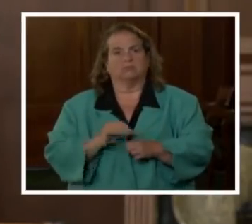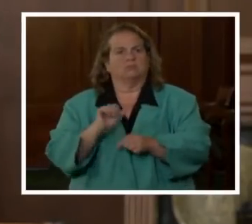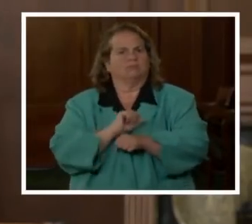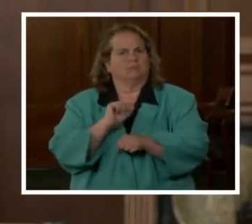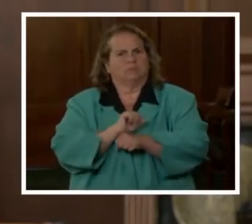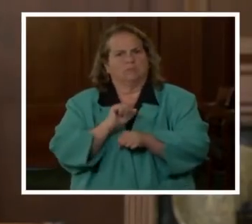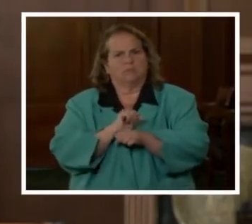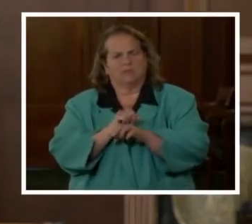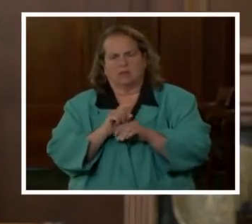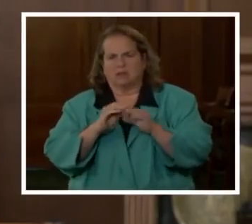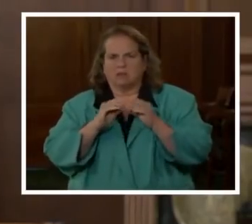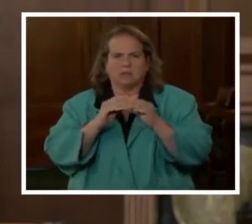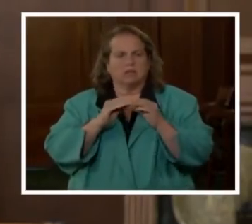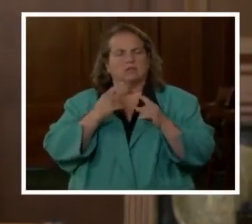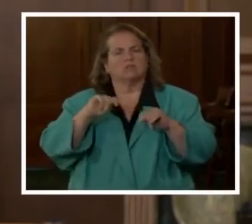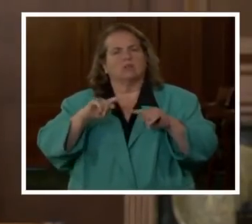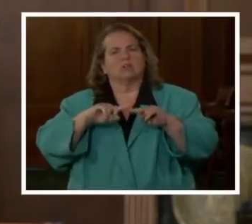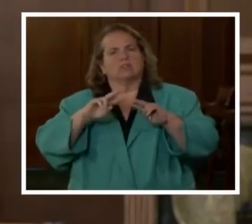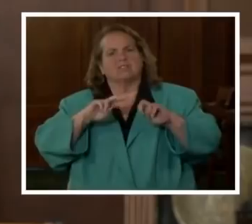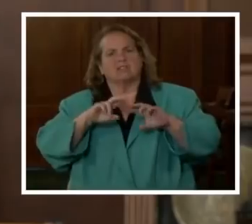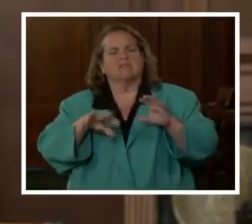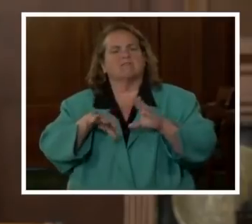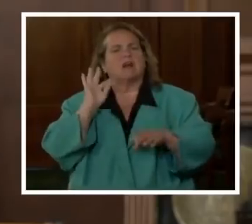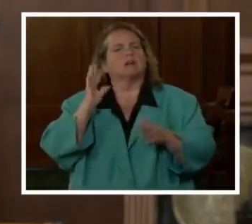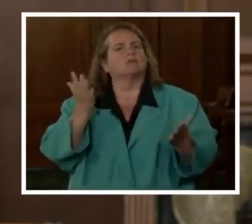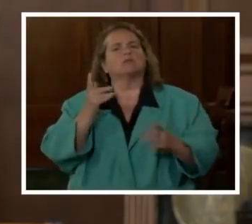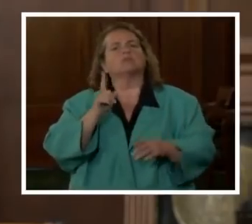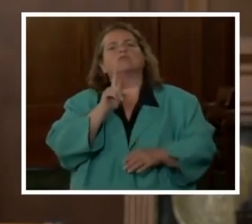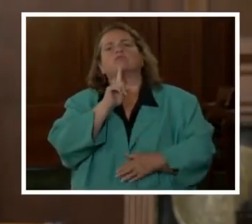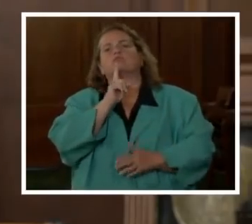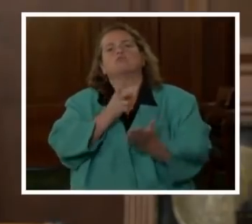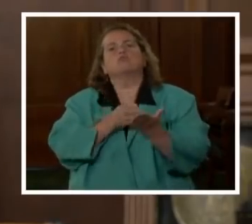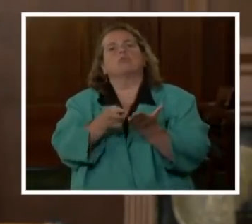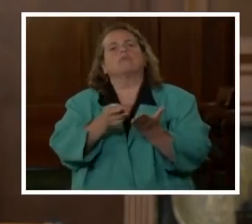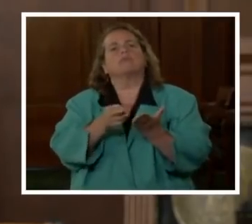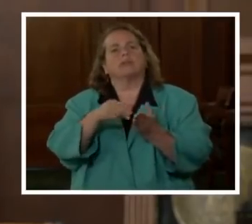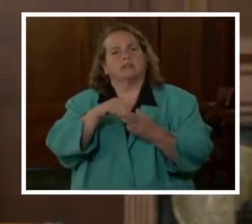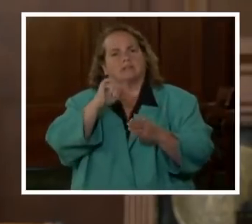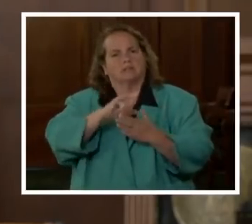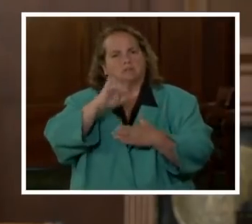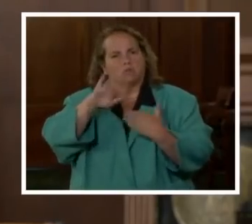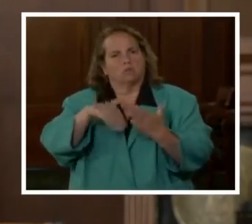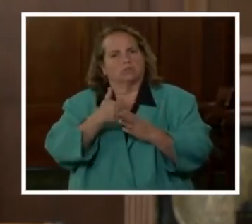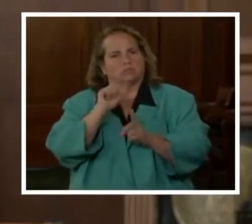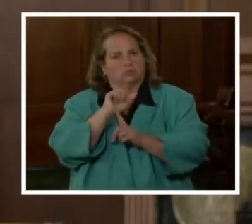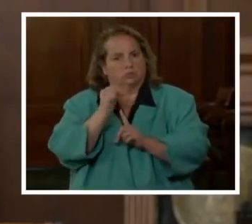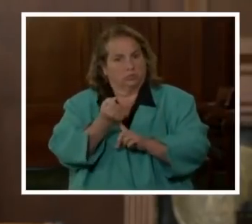working and wanting to find the truth in this matter.